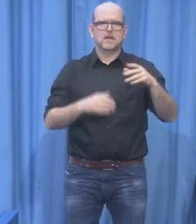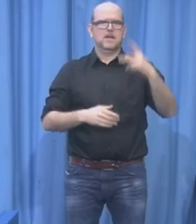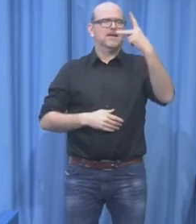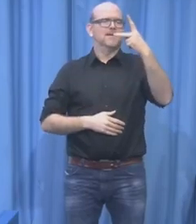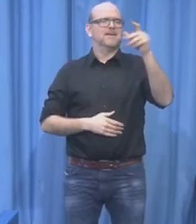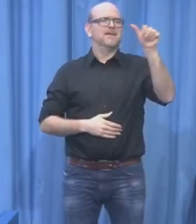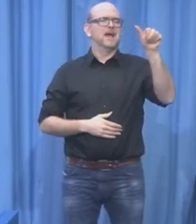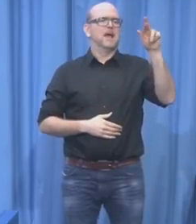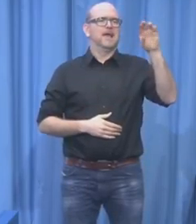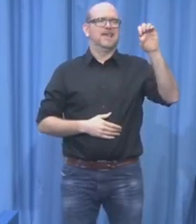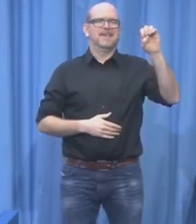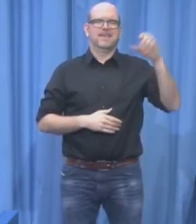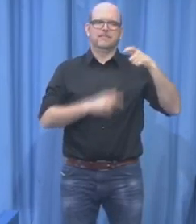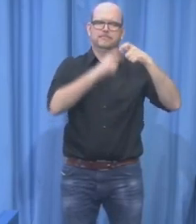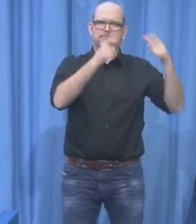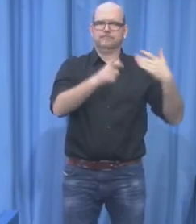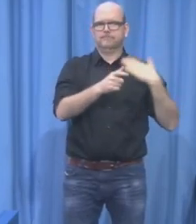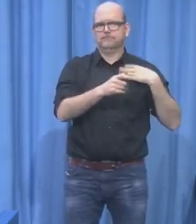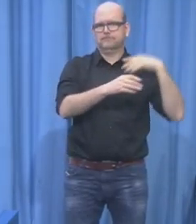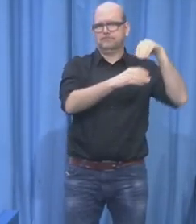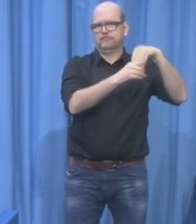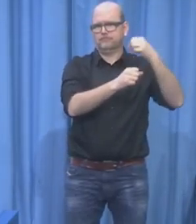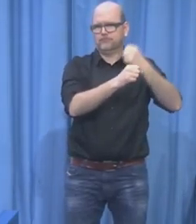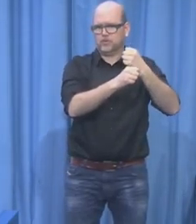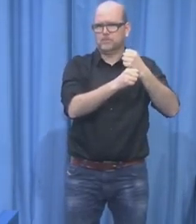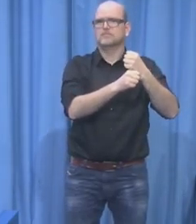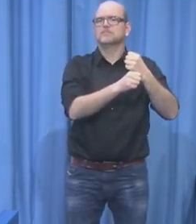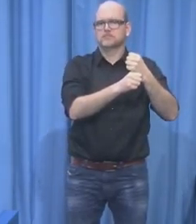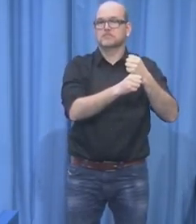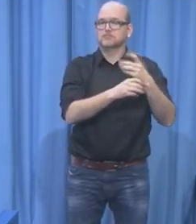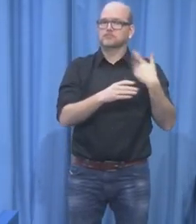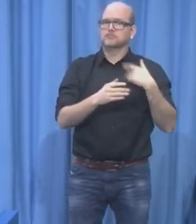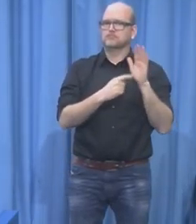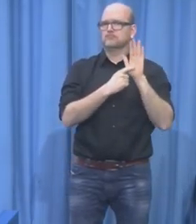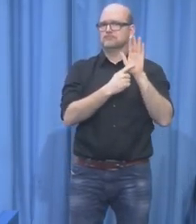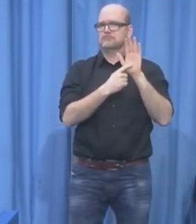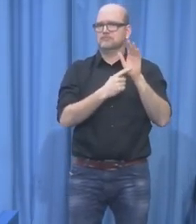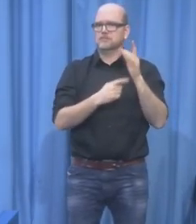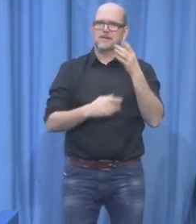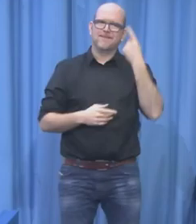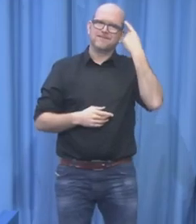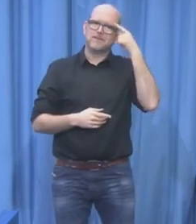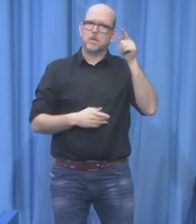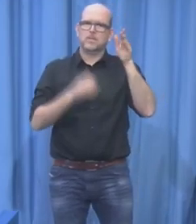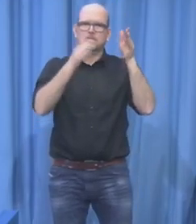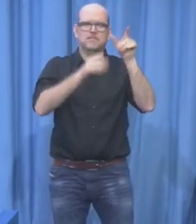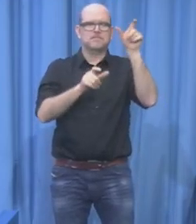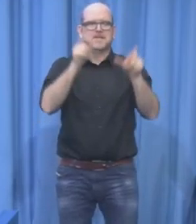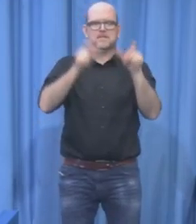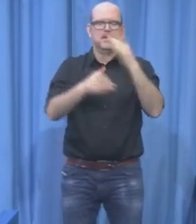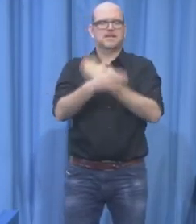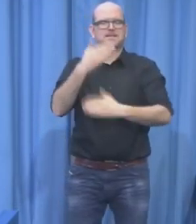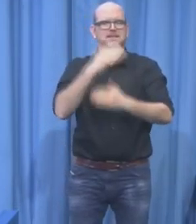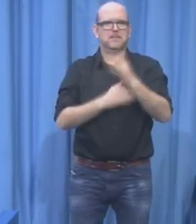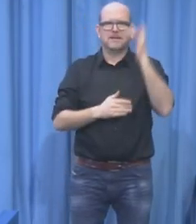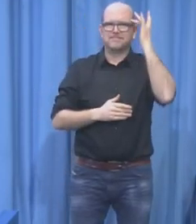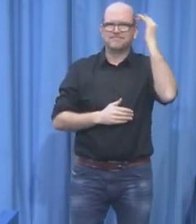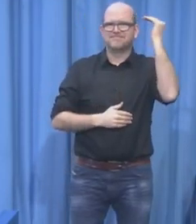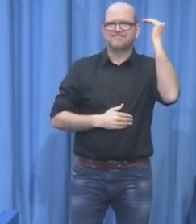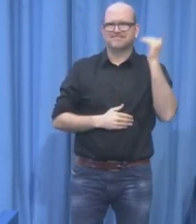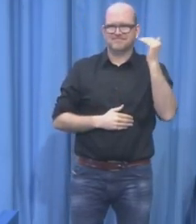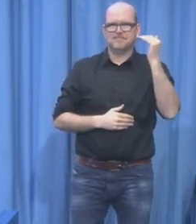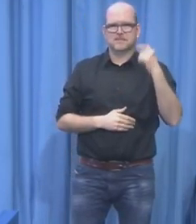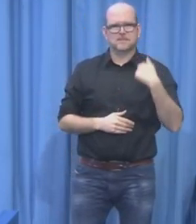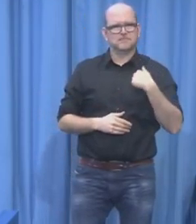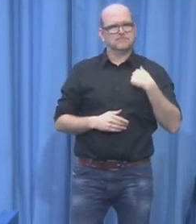County Kildare in the Republic of Ireland. The main focus of our organization is providing opportunities for people to get